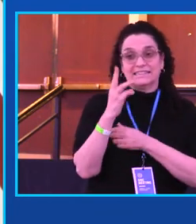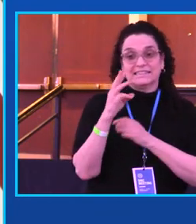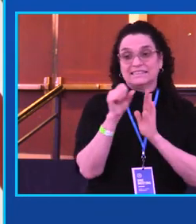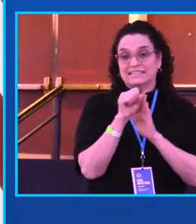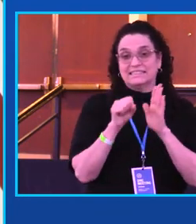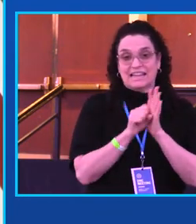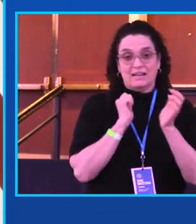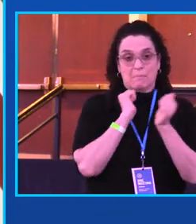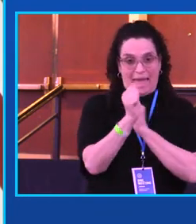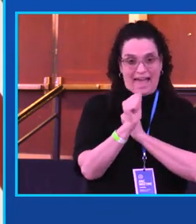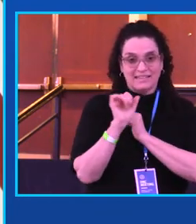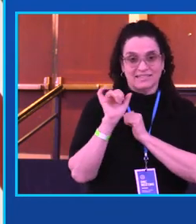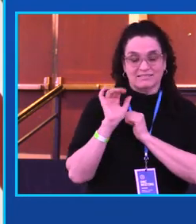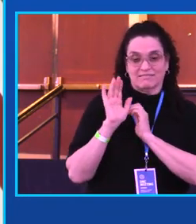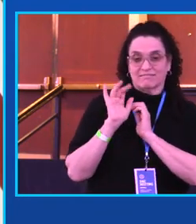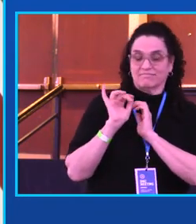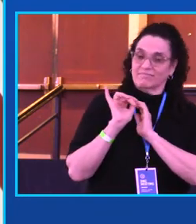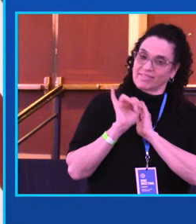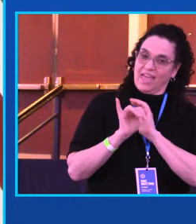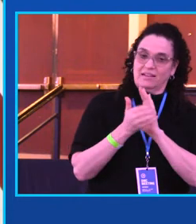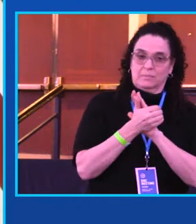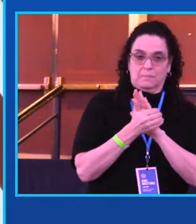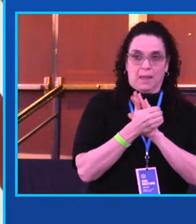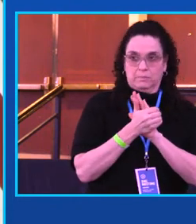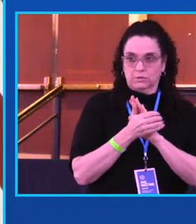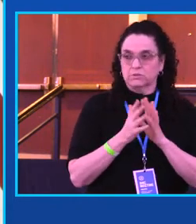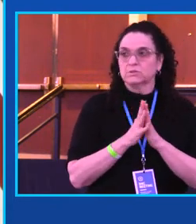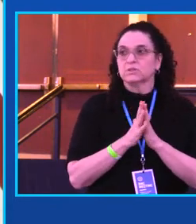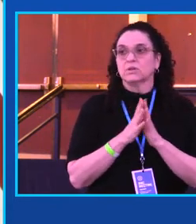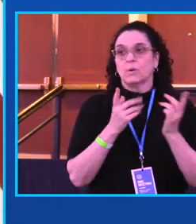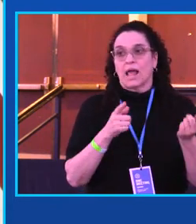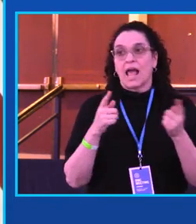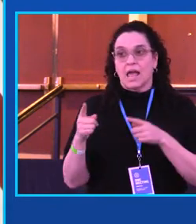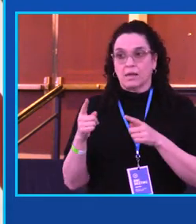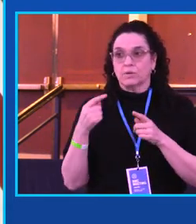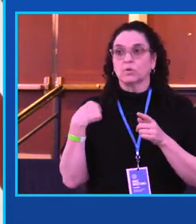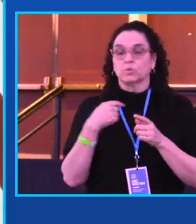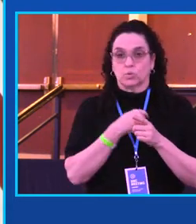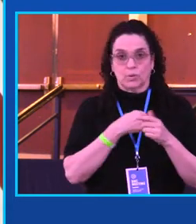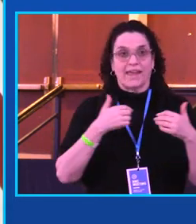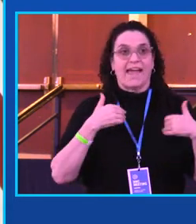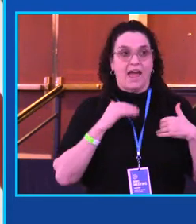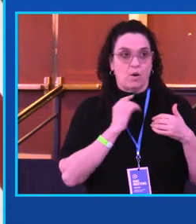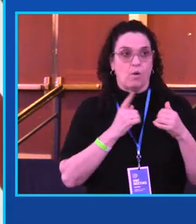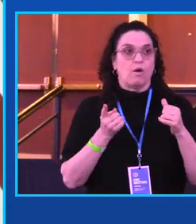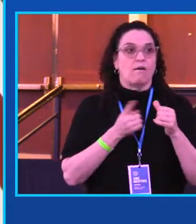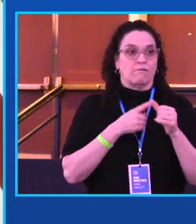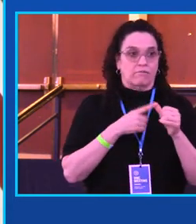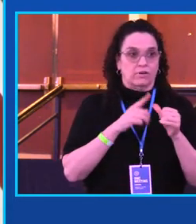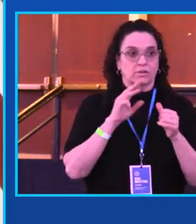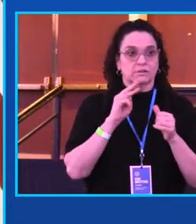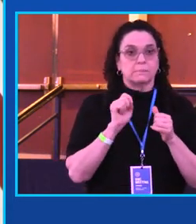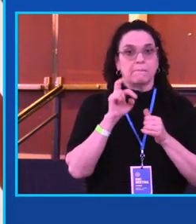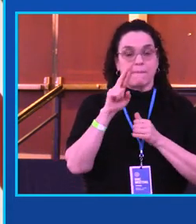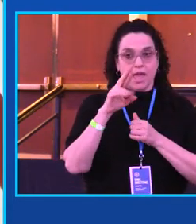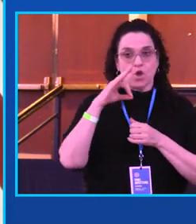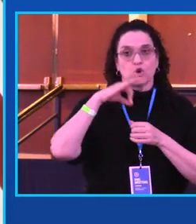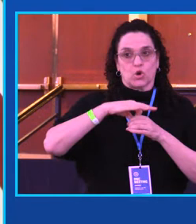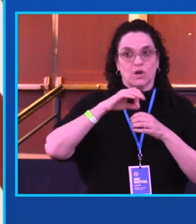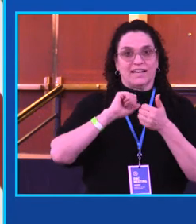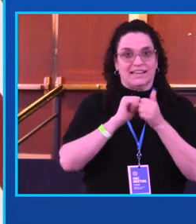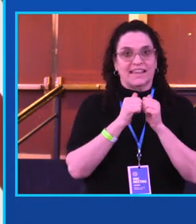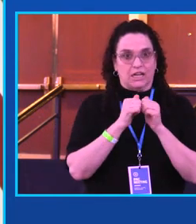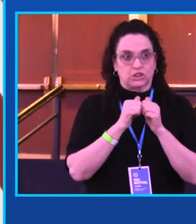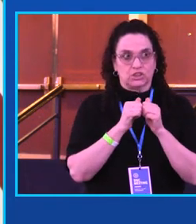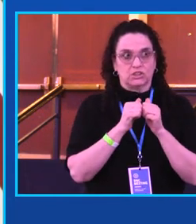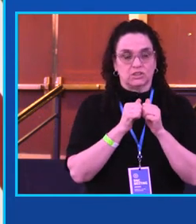the amendment. It was also the year that we had our first mayoral election. It